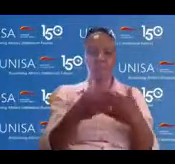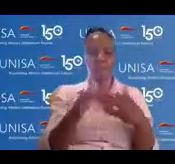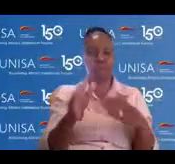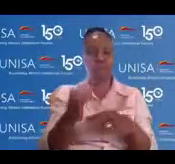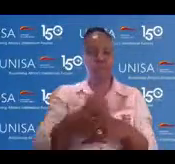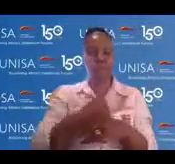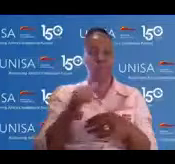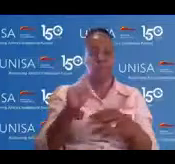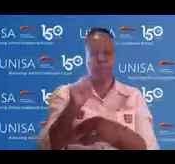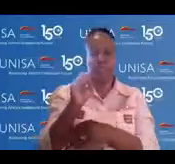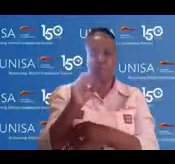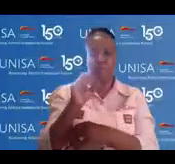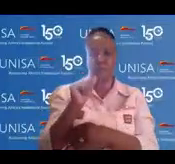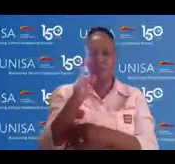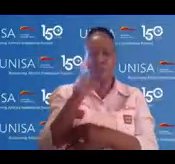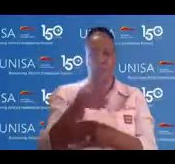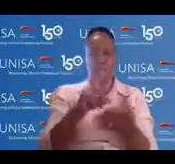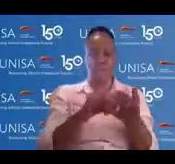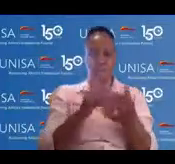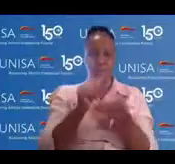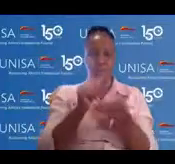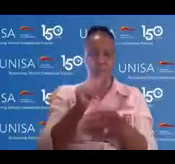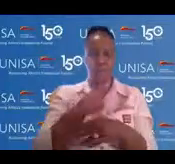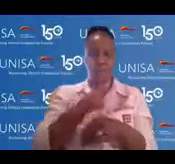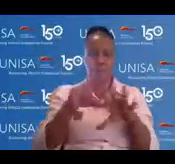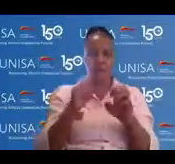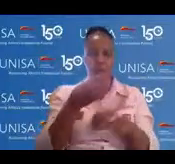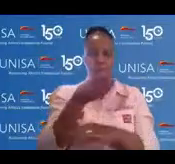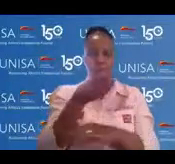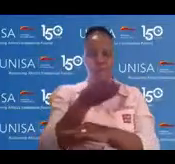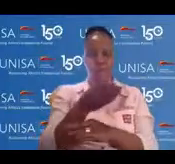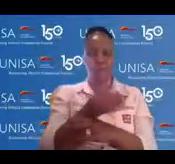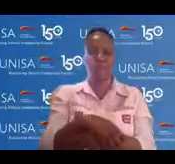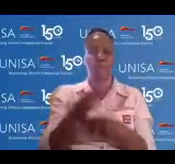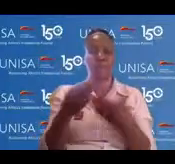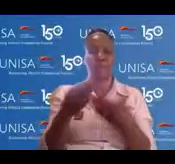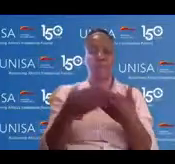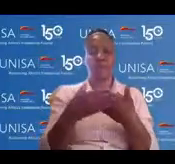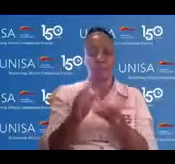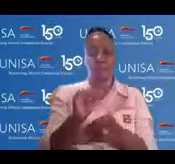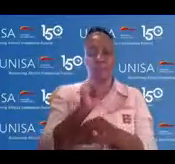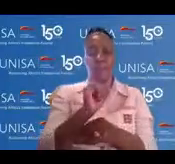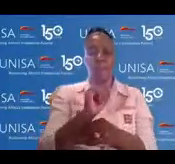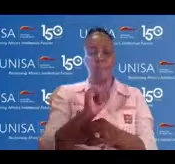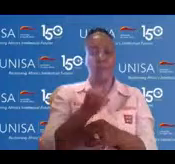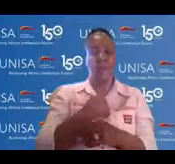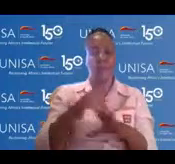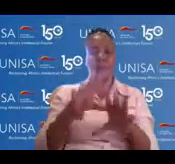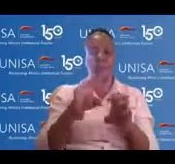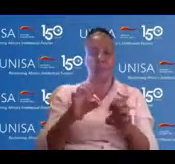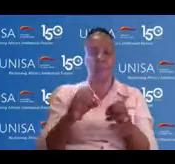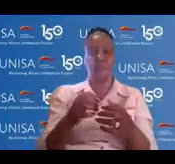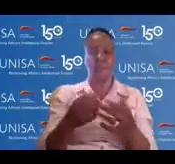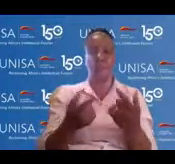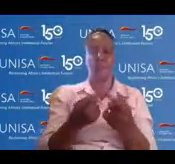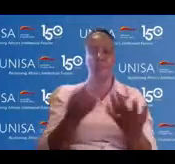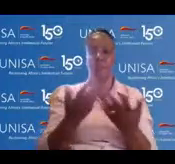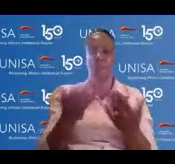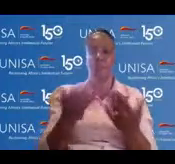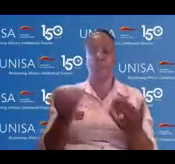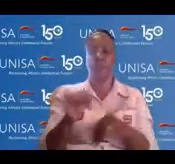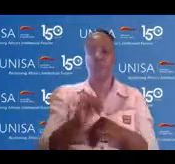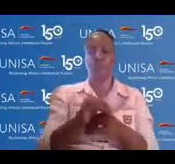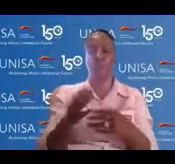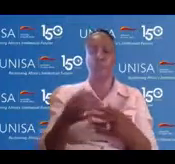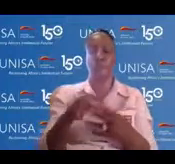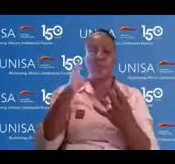be a button for myExams. It will open up the myExams portal from which you select the date on which you will be writing